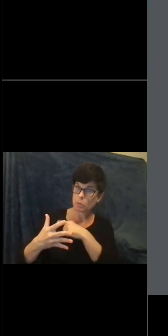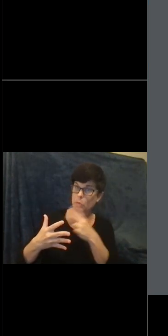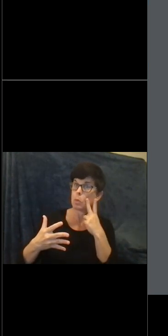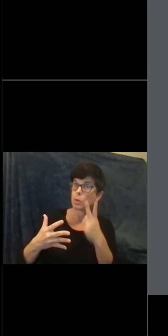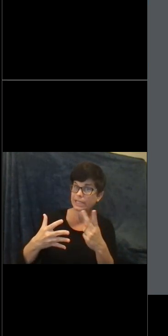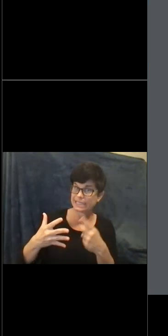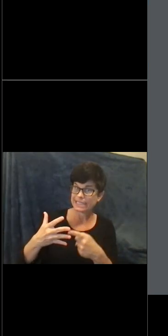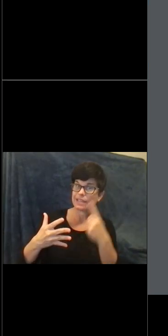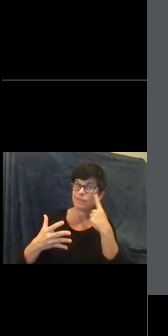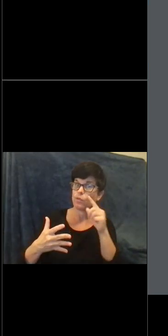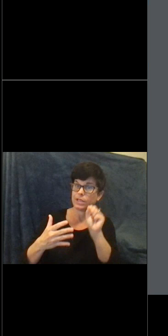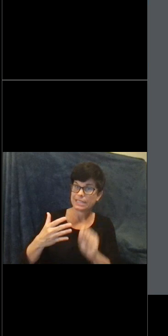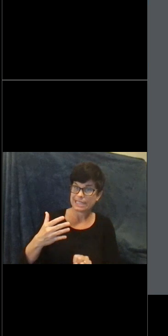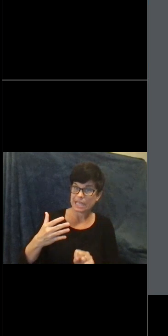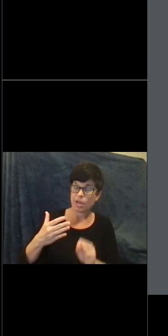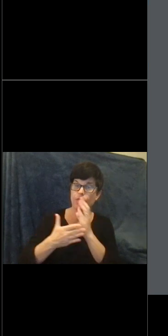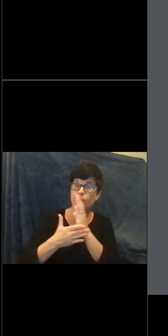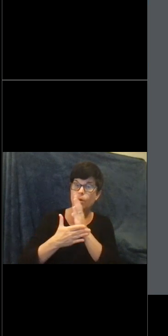the southern portion